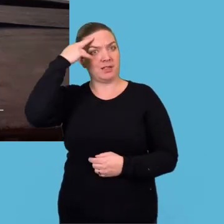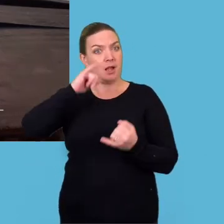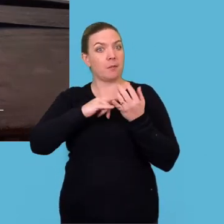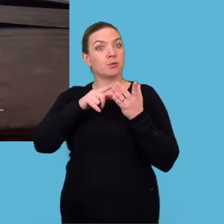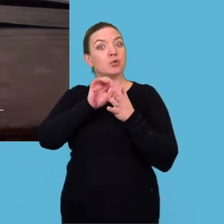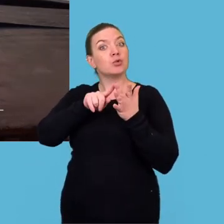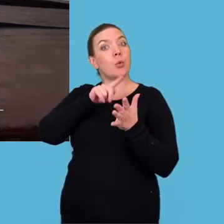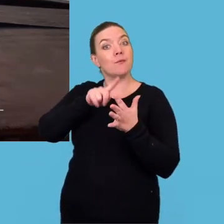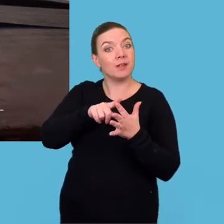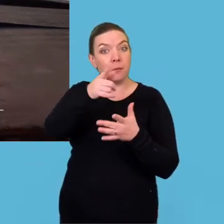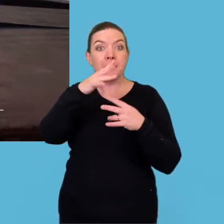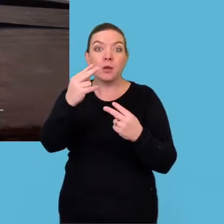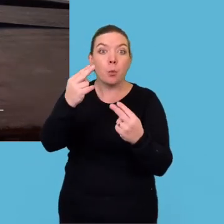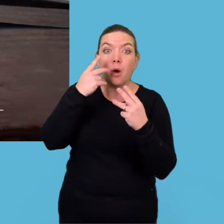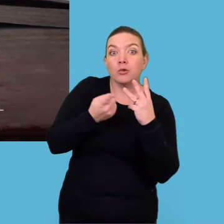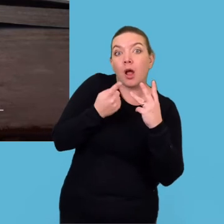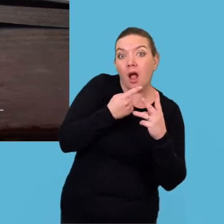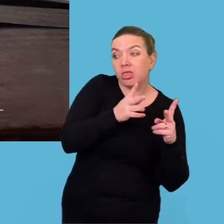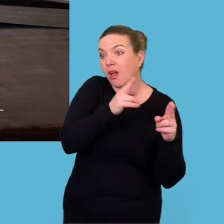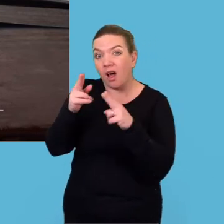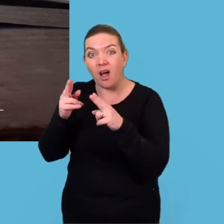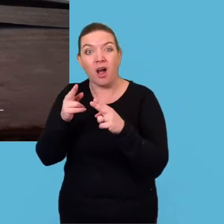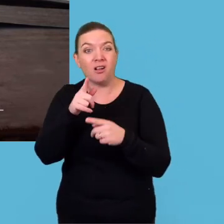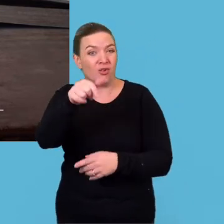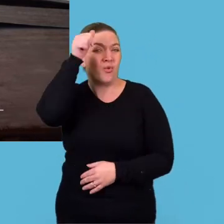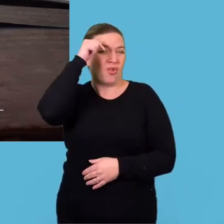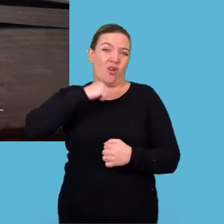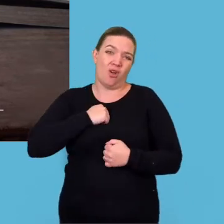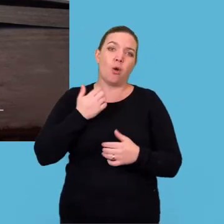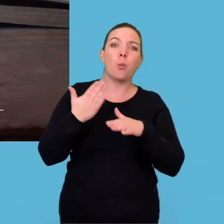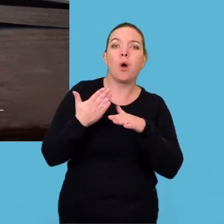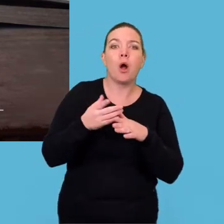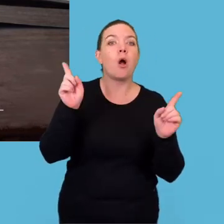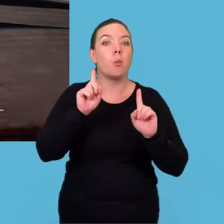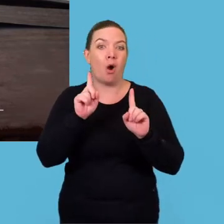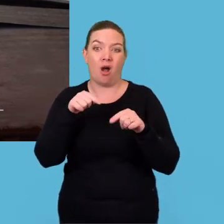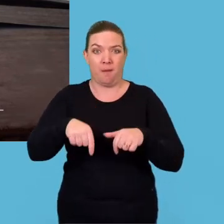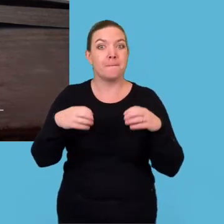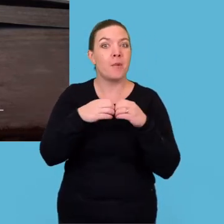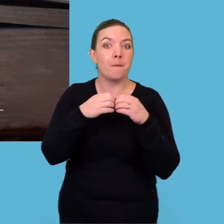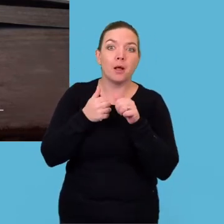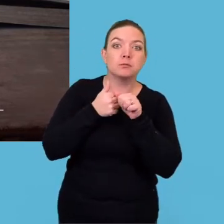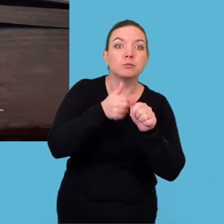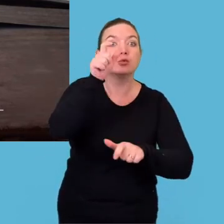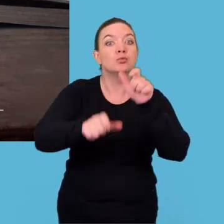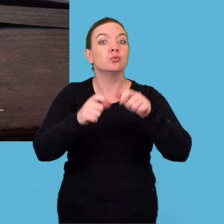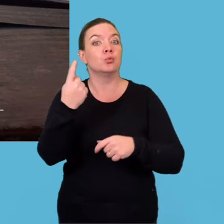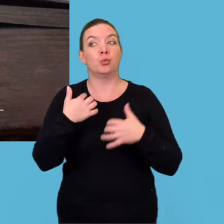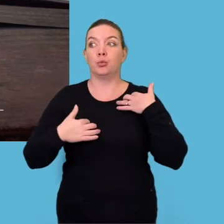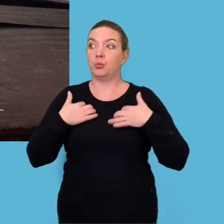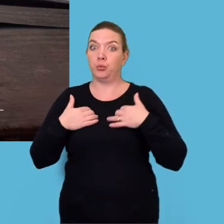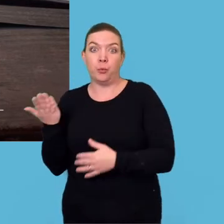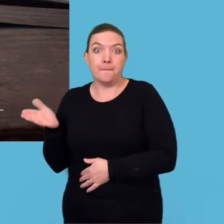Get Started series, you'll know that I work at Birkbeck supporting adults who are interested in coming to university after a break from